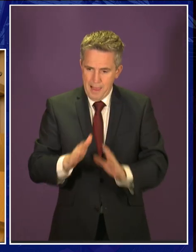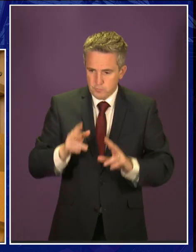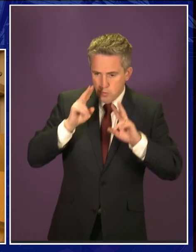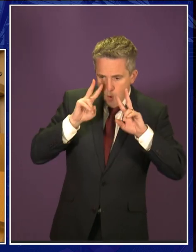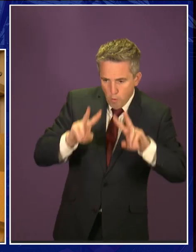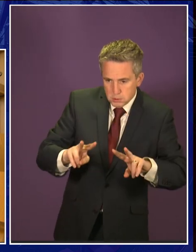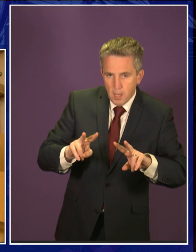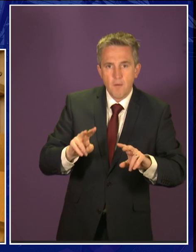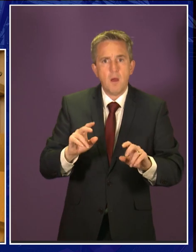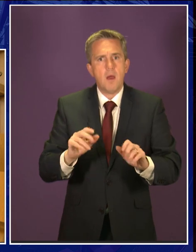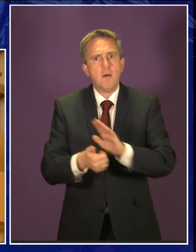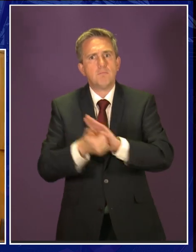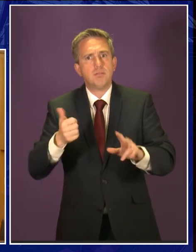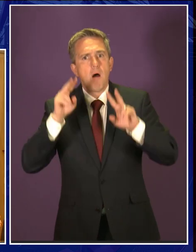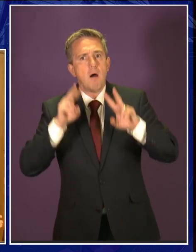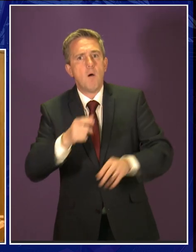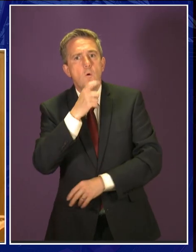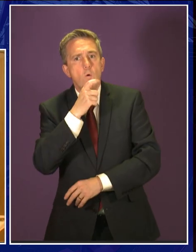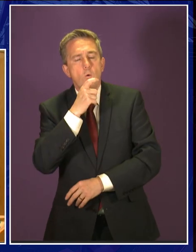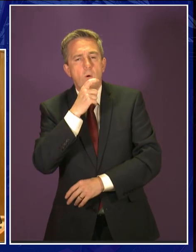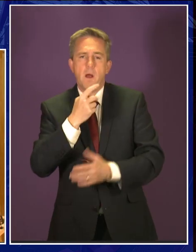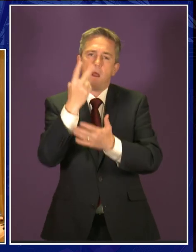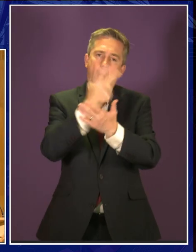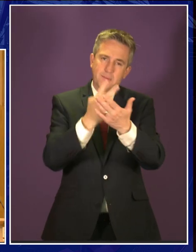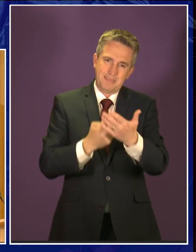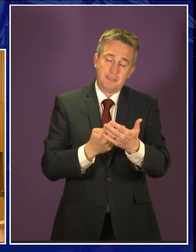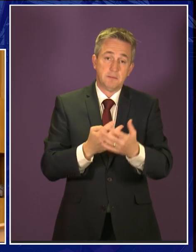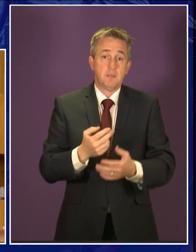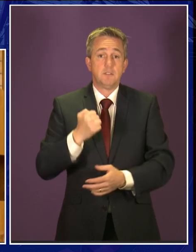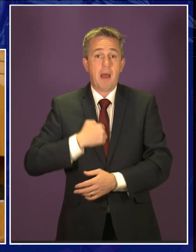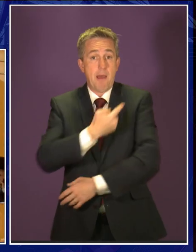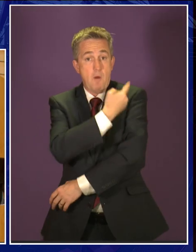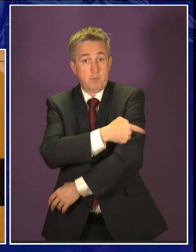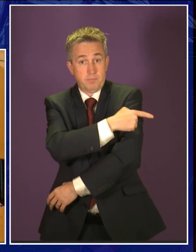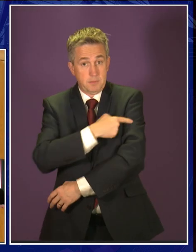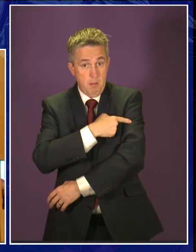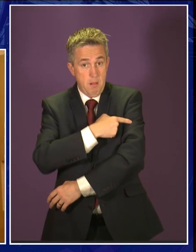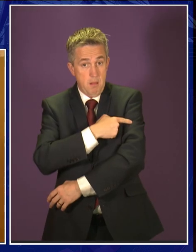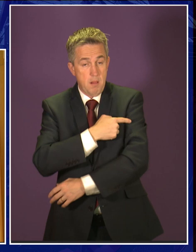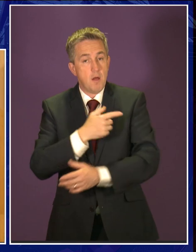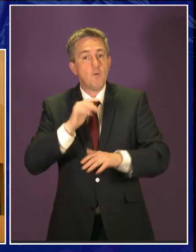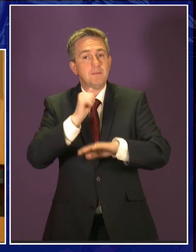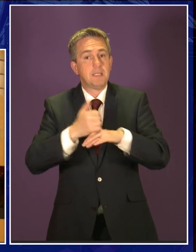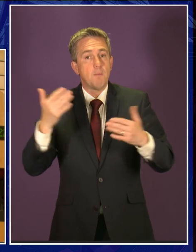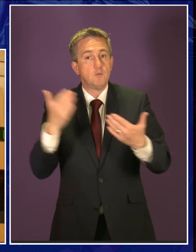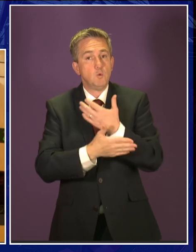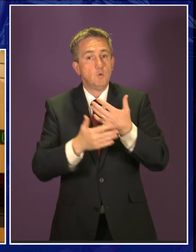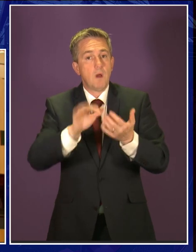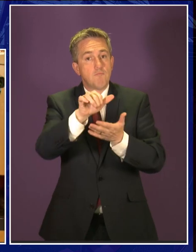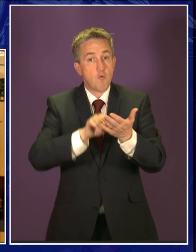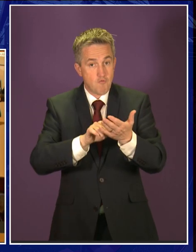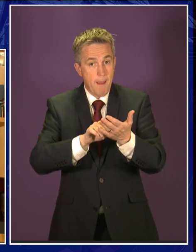But who is a better observer than an artist? So in our hospital at the Radboud, we now have a new initiative